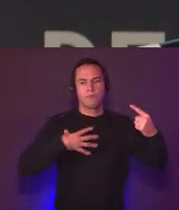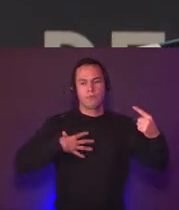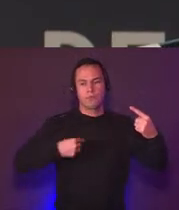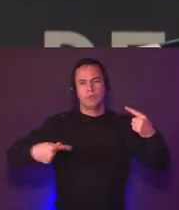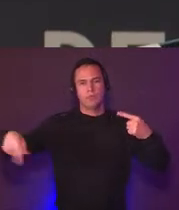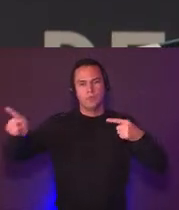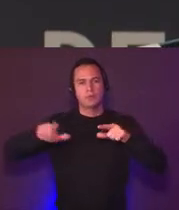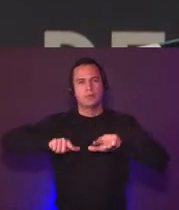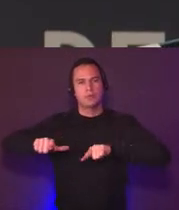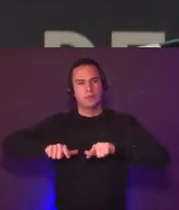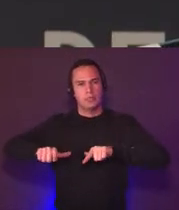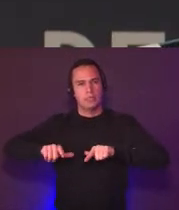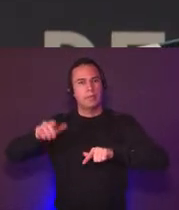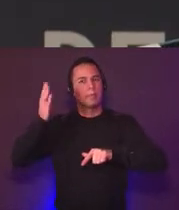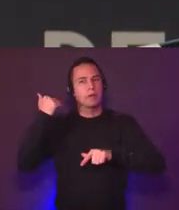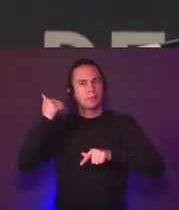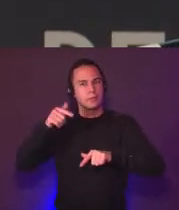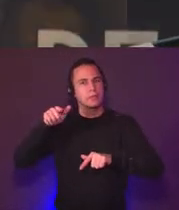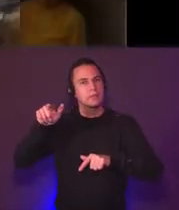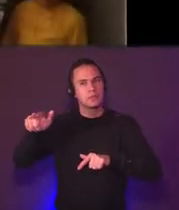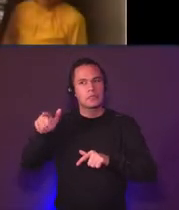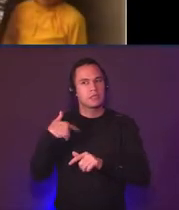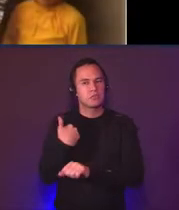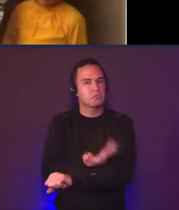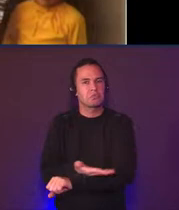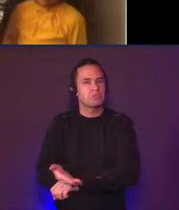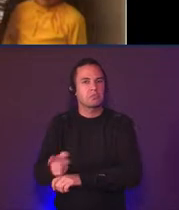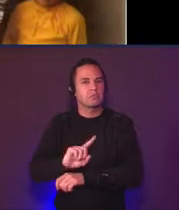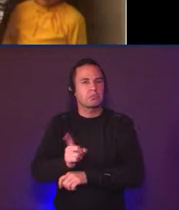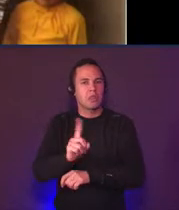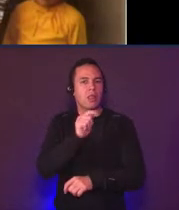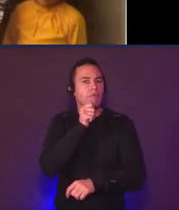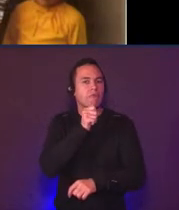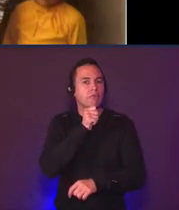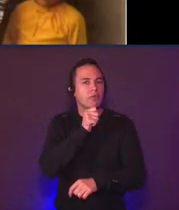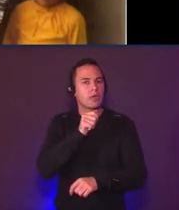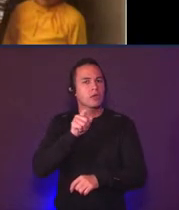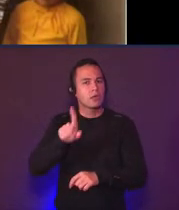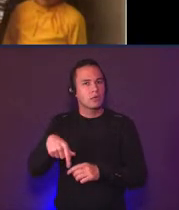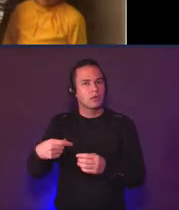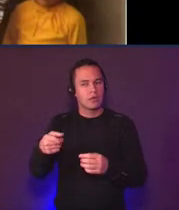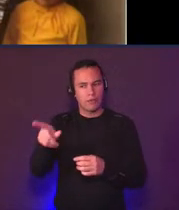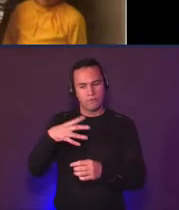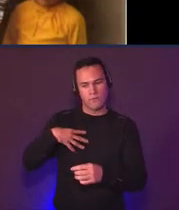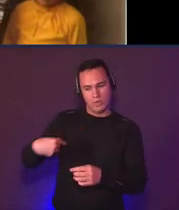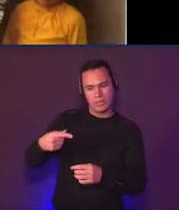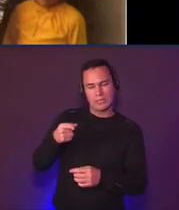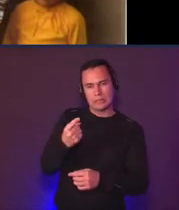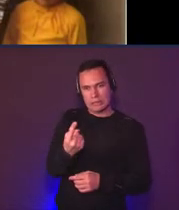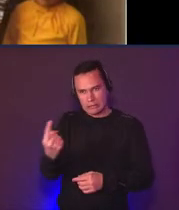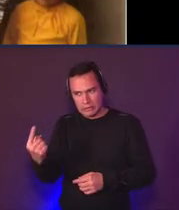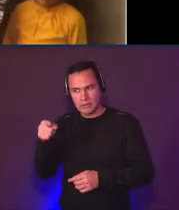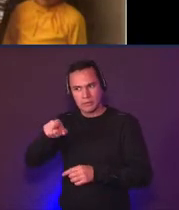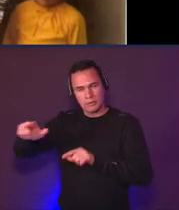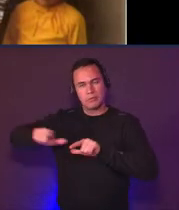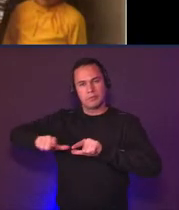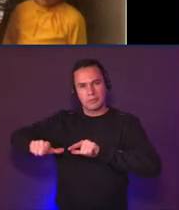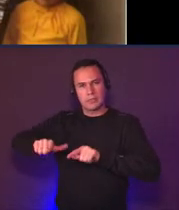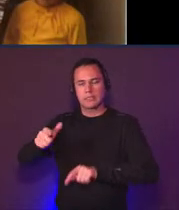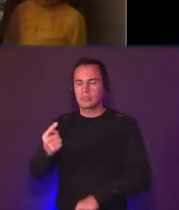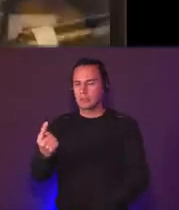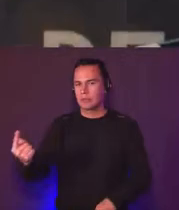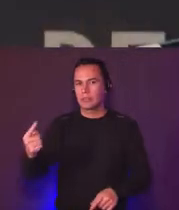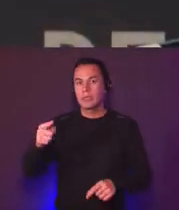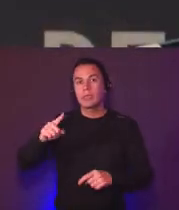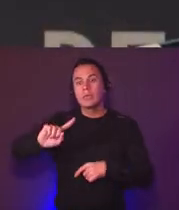cool. So he took us, all of us girls, to work at different times, one at a time. Let me